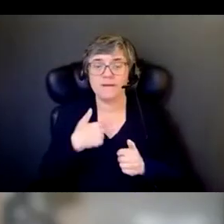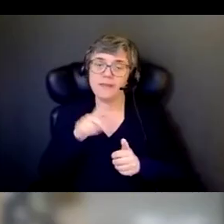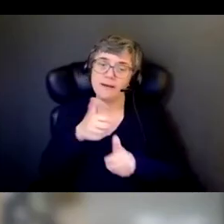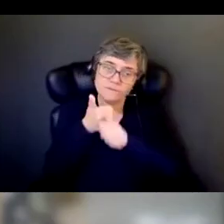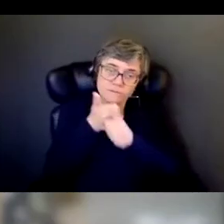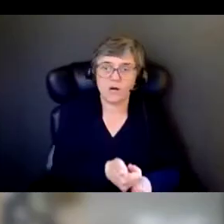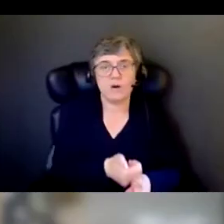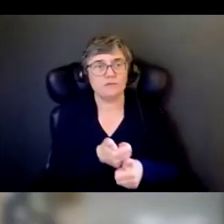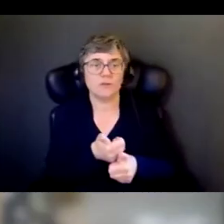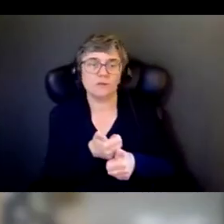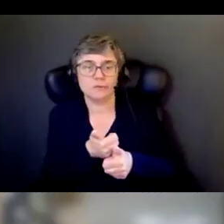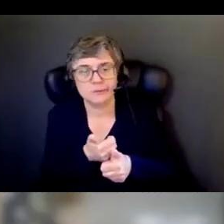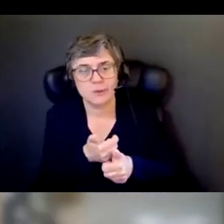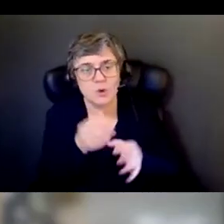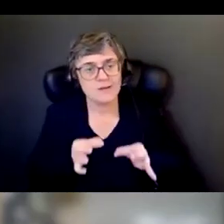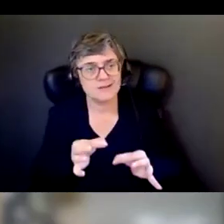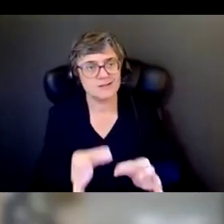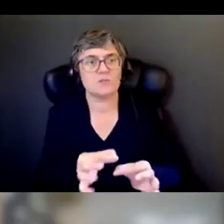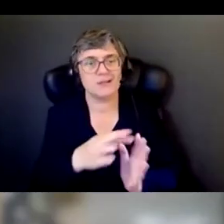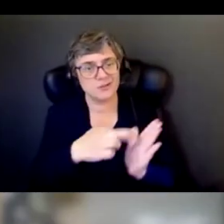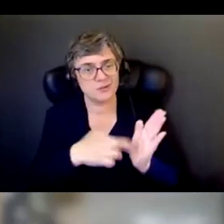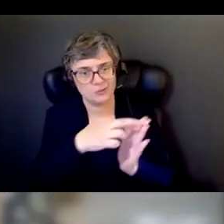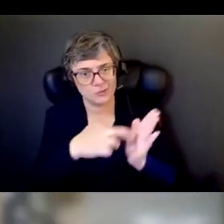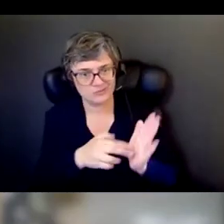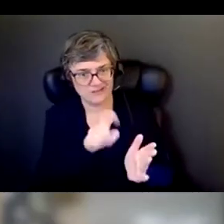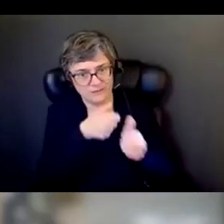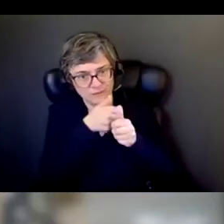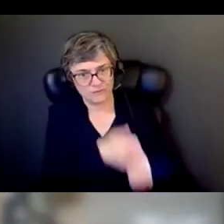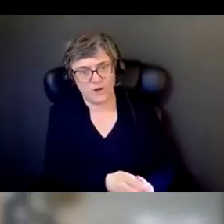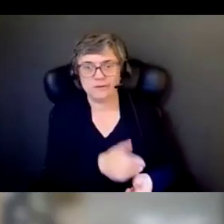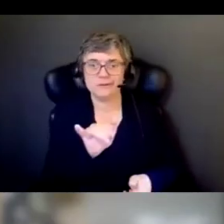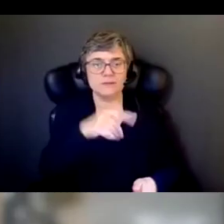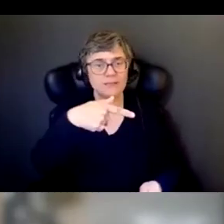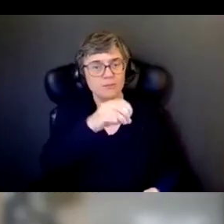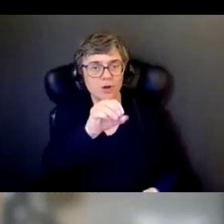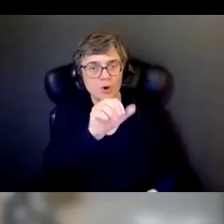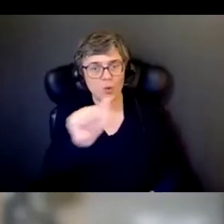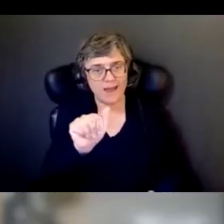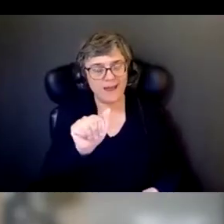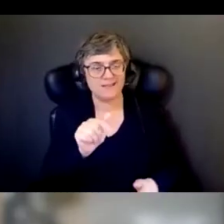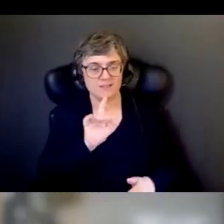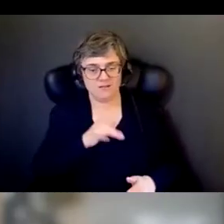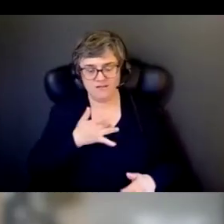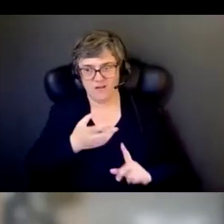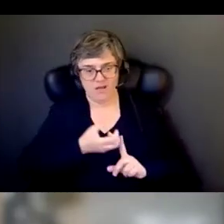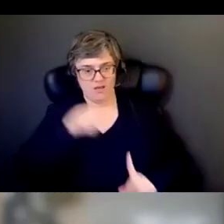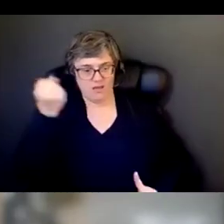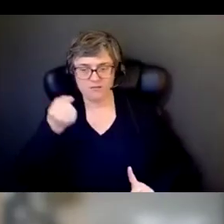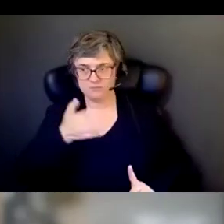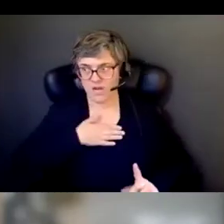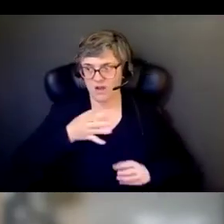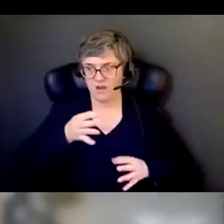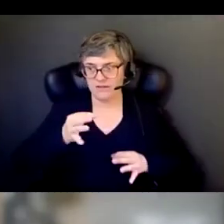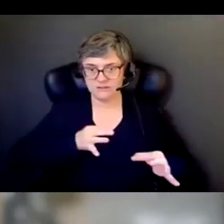guardianship on one end of the spectrum and power of attorney that already remove control over major decisions of